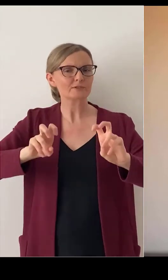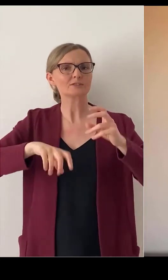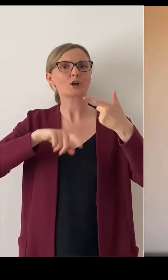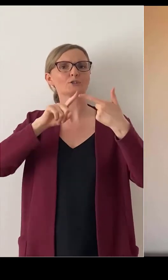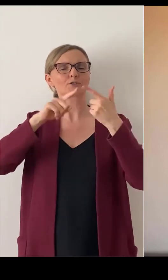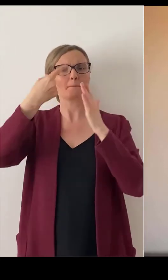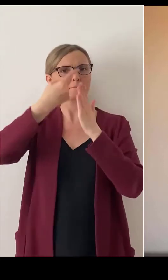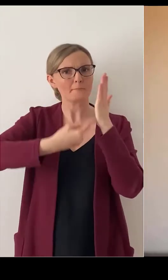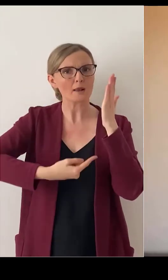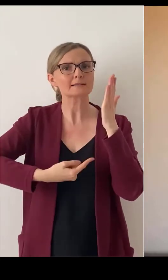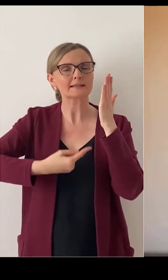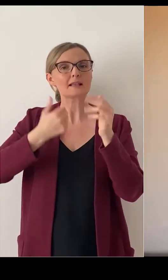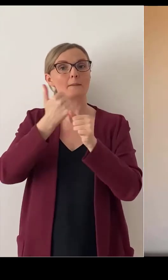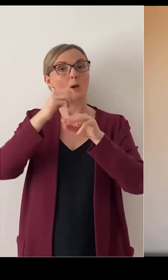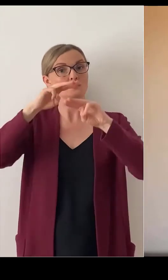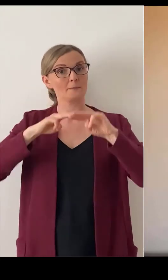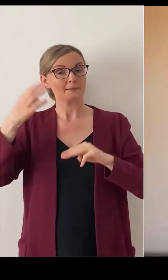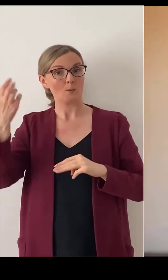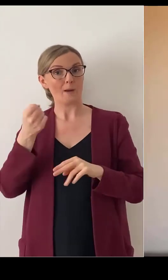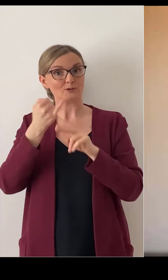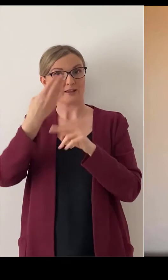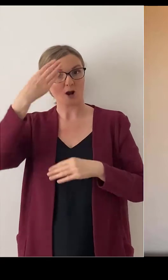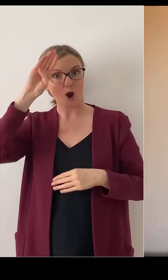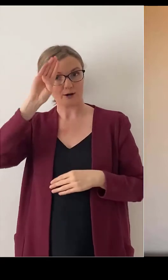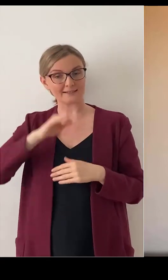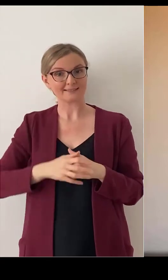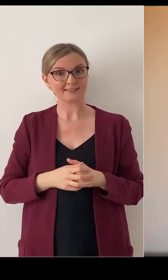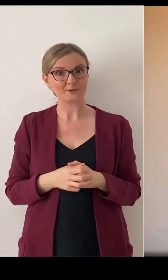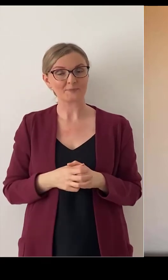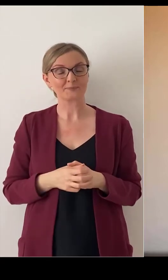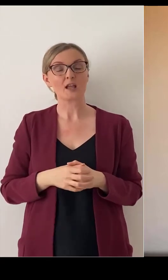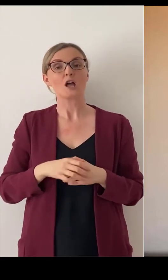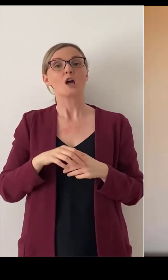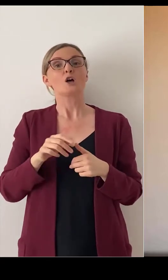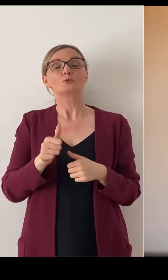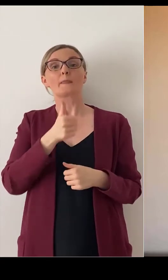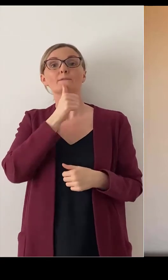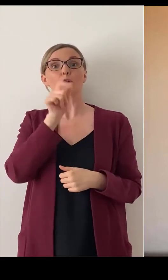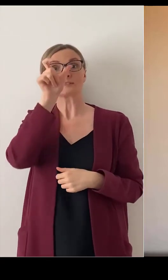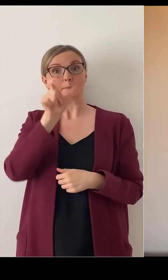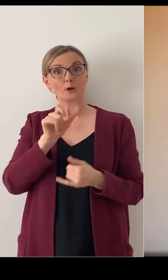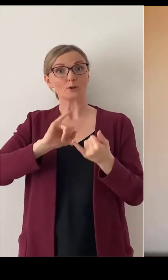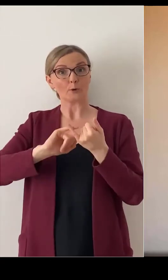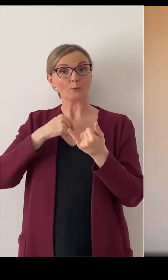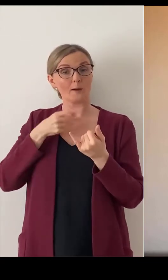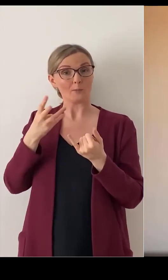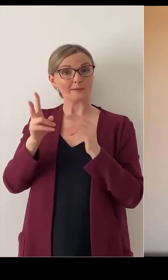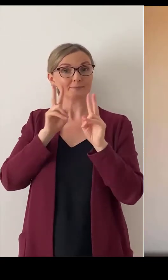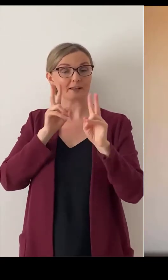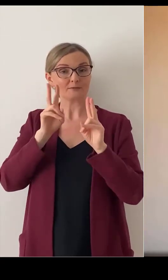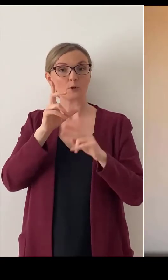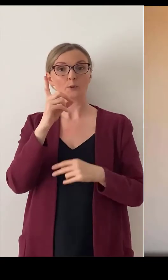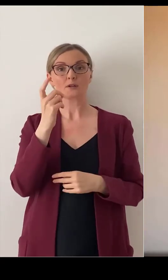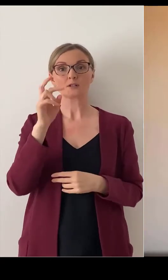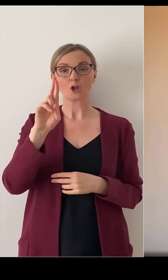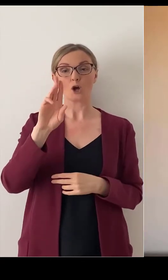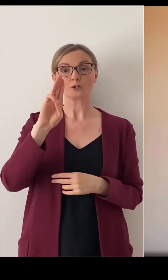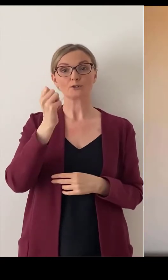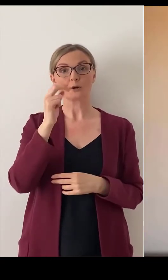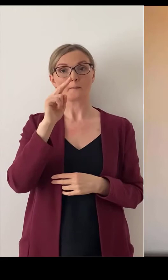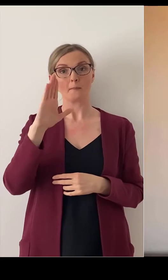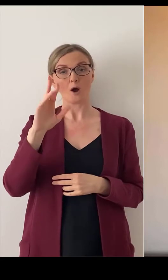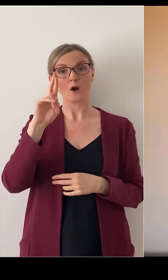influencers about minimum wages in Ireland. And my first guest is Dr. Paul